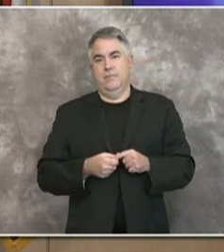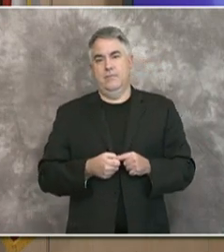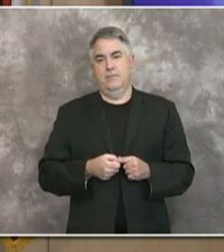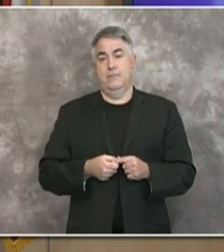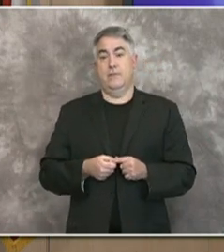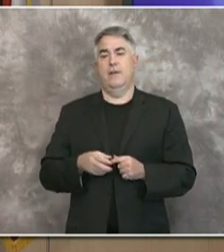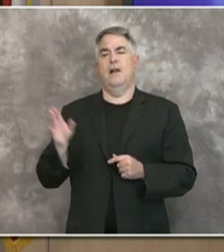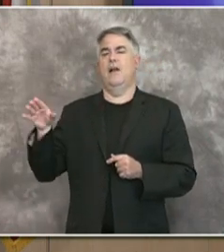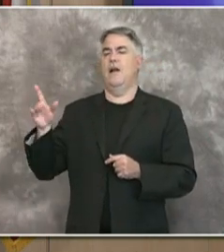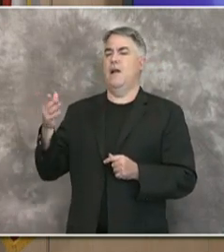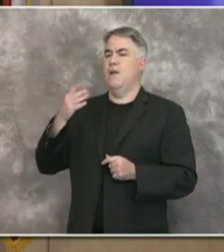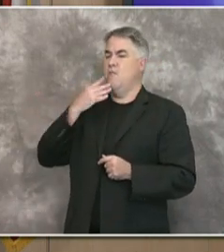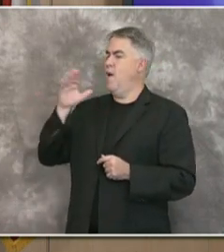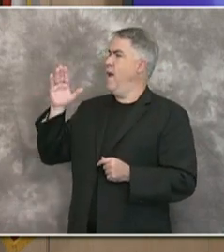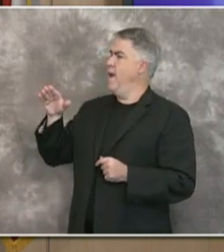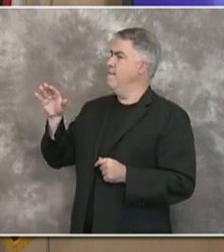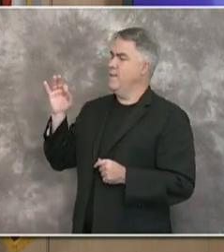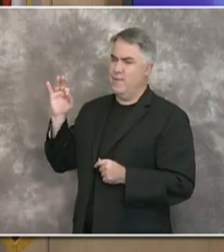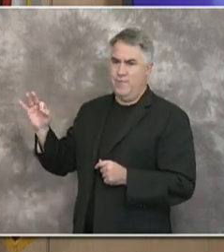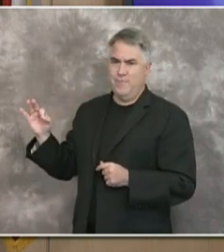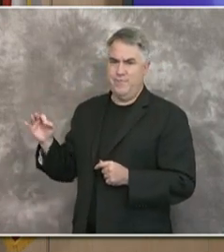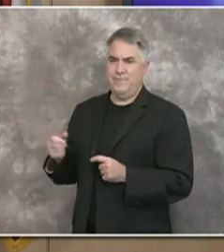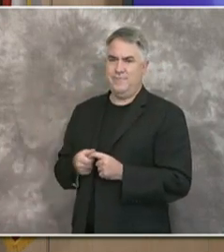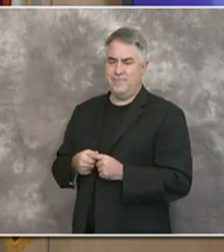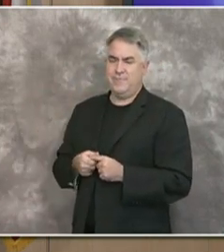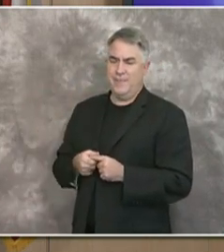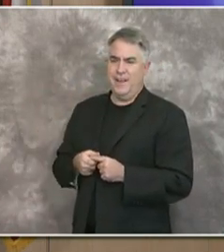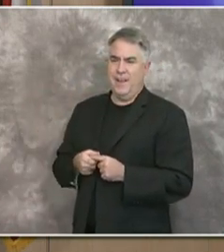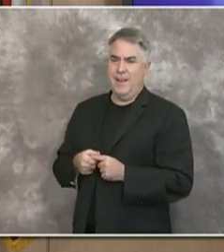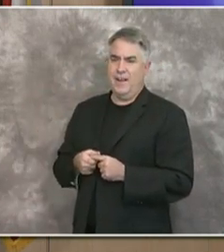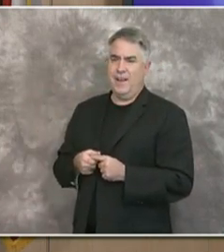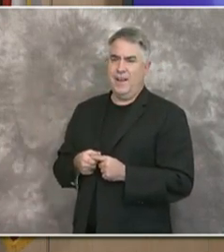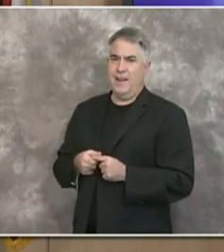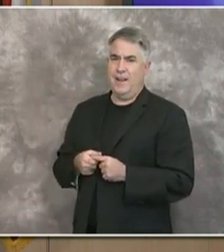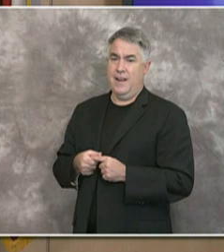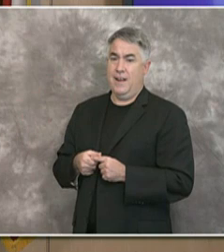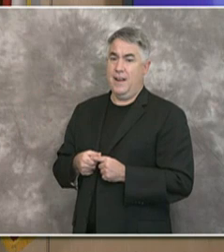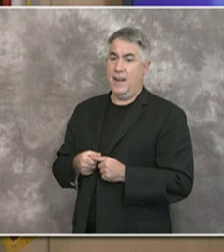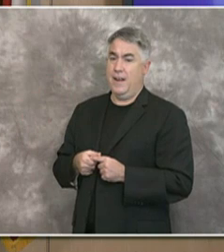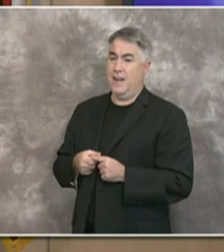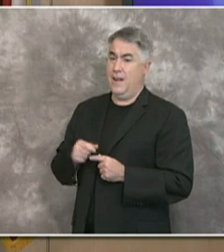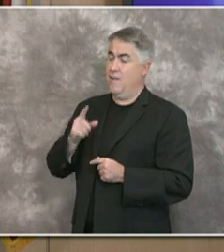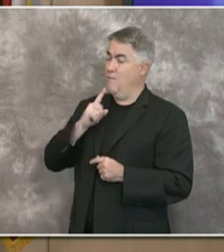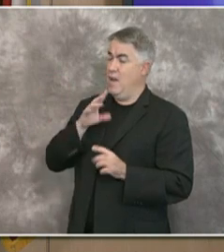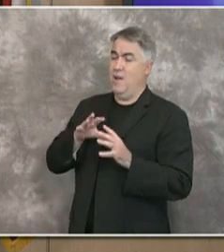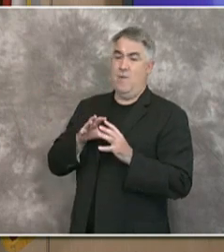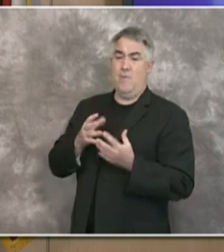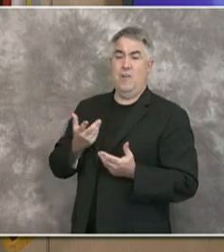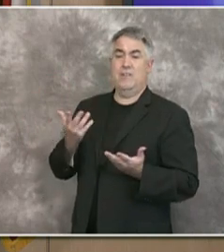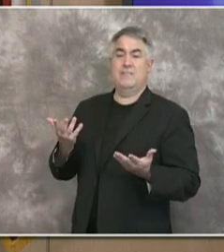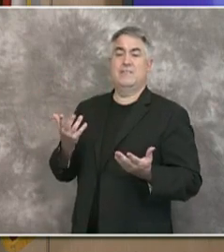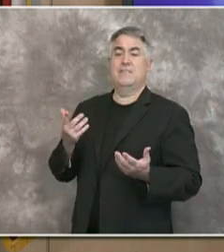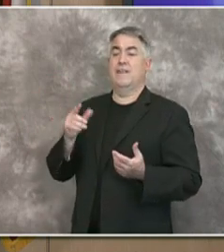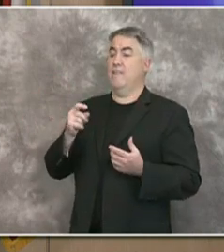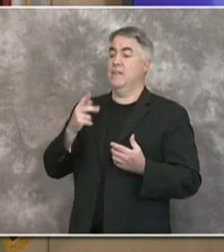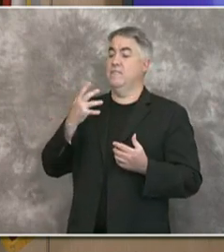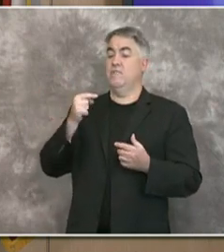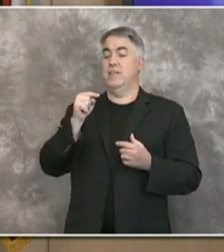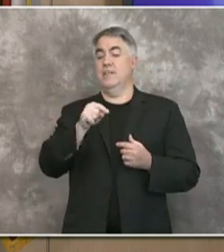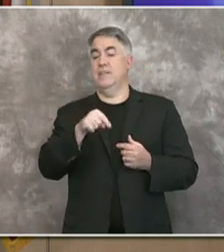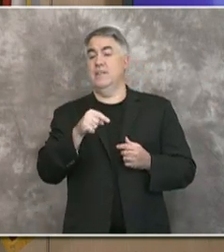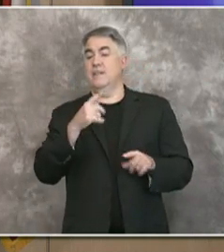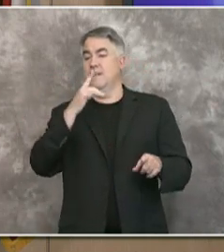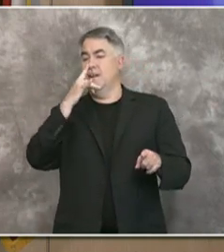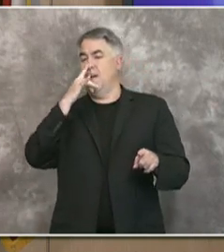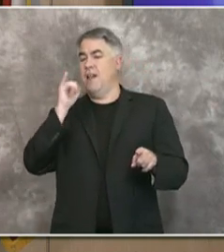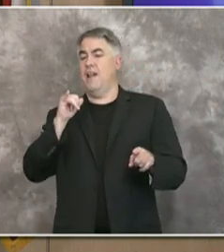Afternoon, everyone. Question is, I think, pretty straightforward. Is the reality that a Phase 3 pilot program will not happen